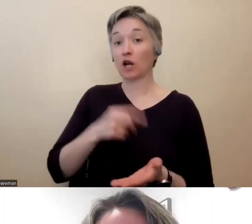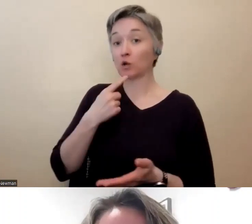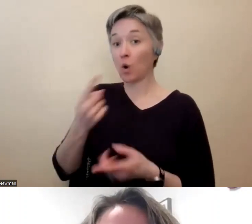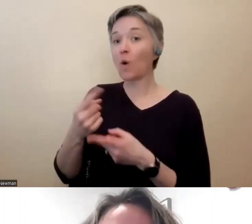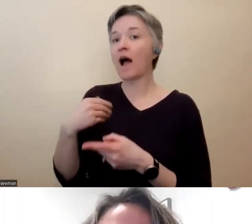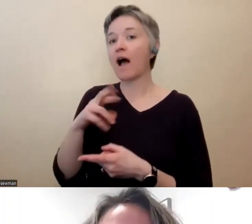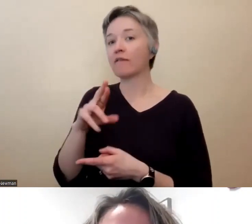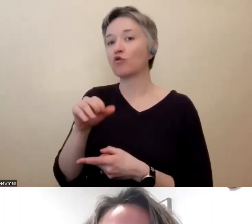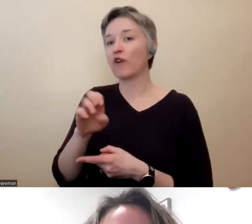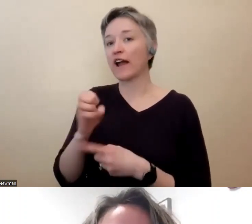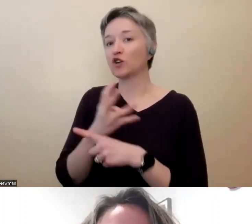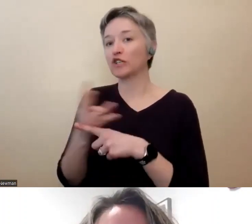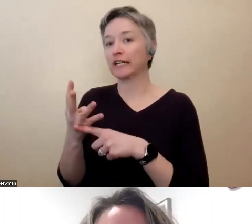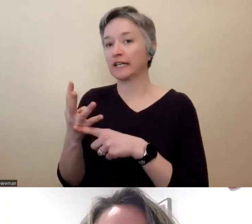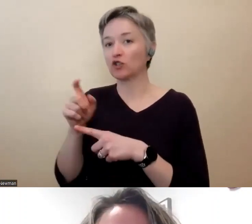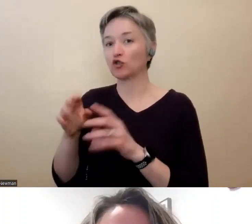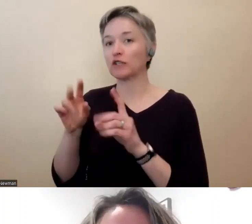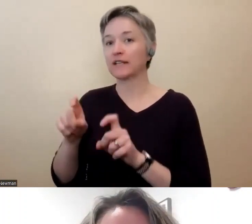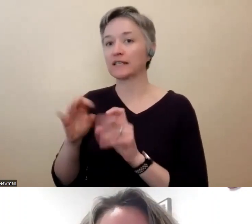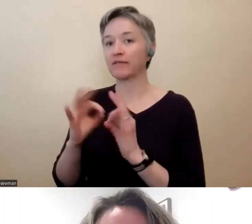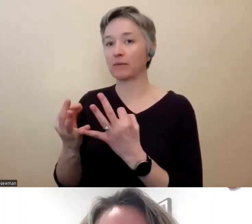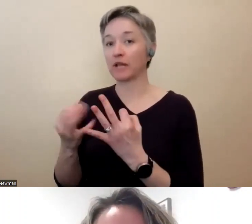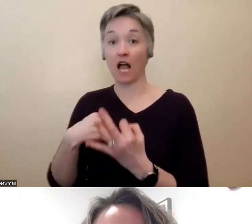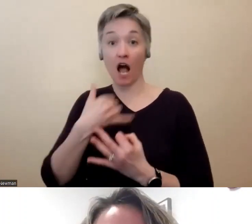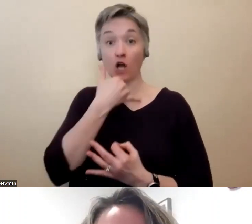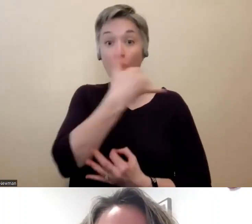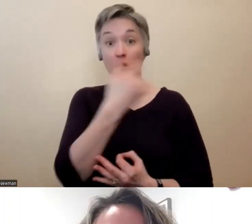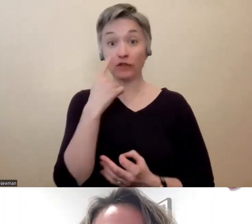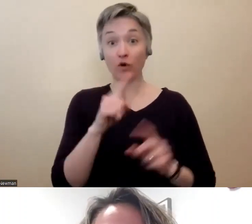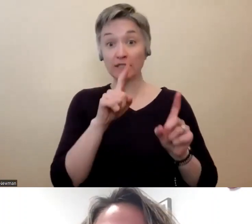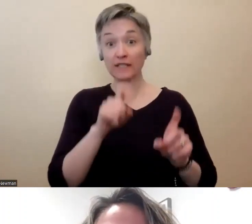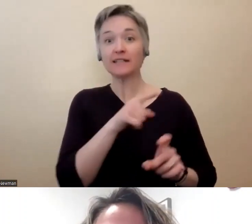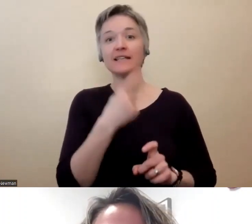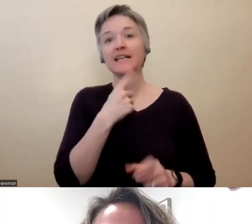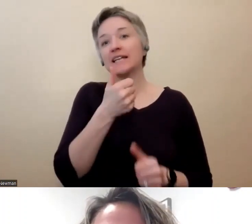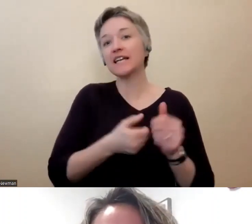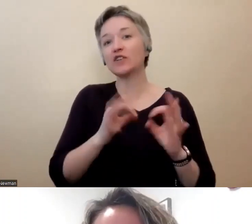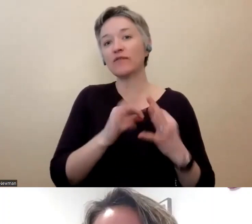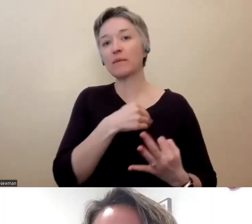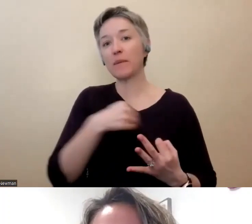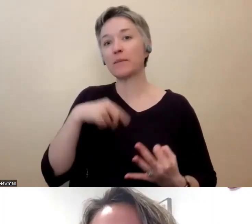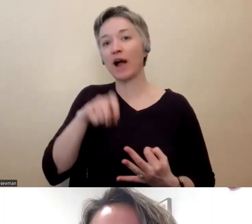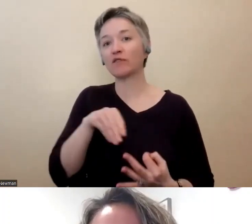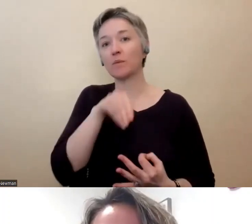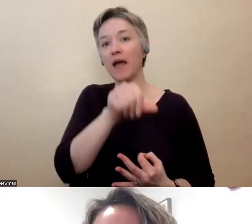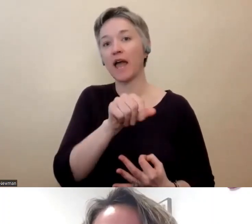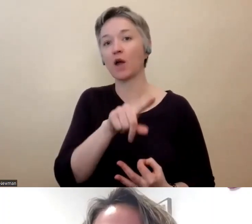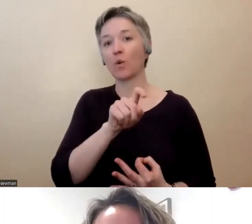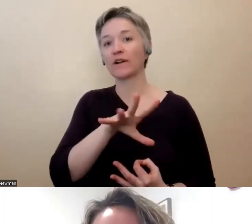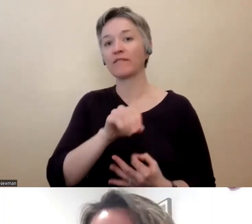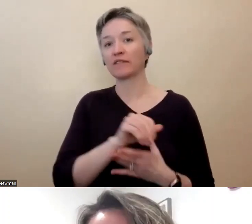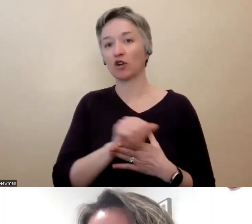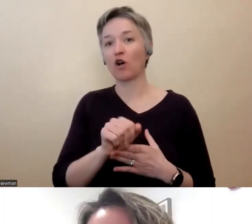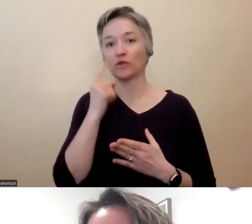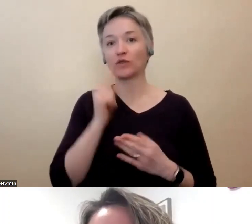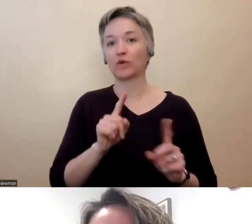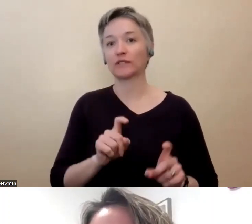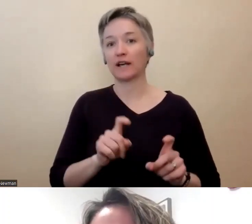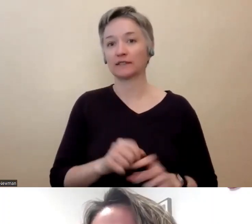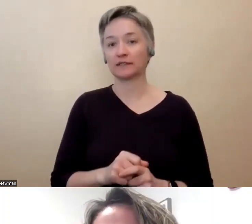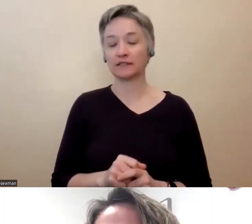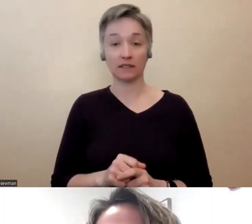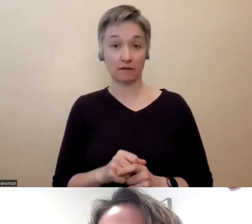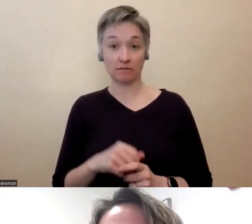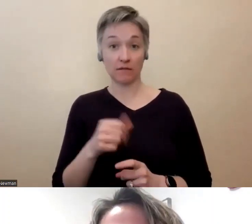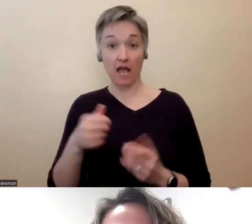be tested. When I called to get the test, I was told that each family member had to pay $150 in order to get the test. Are